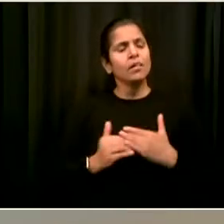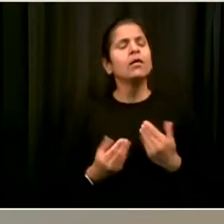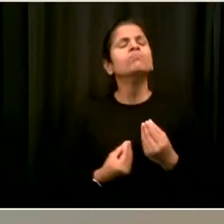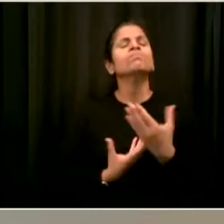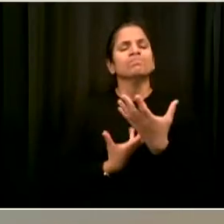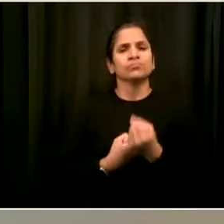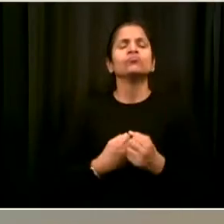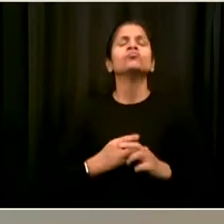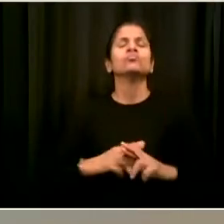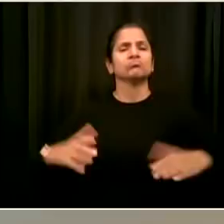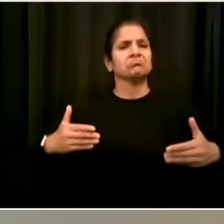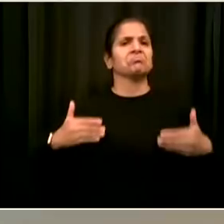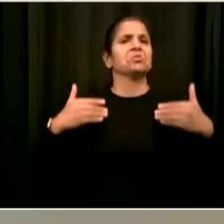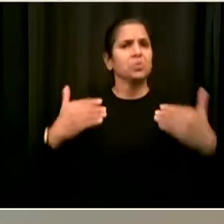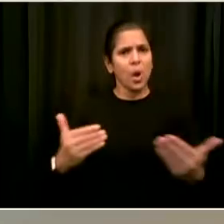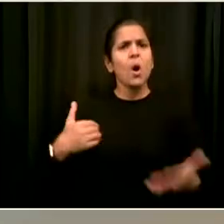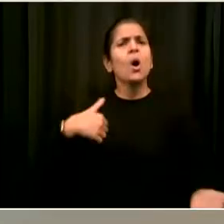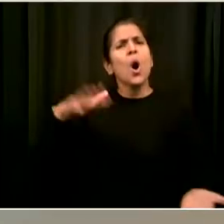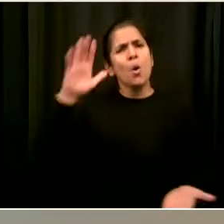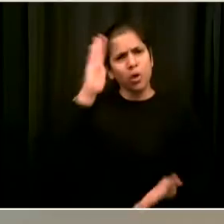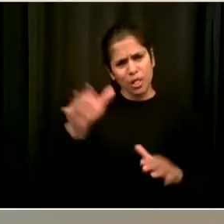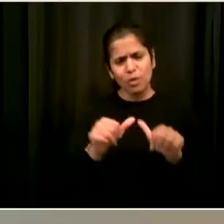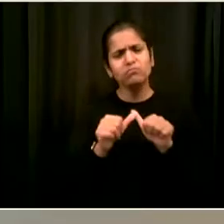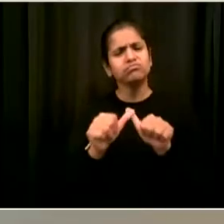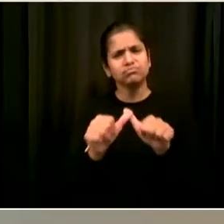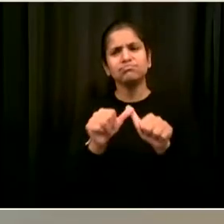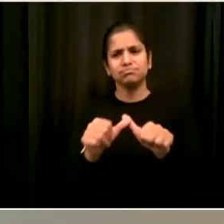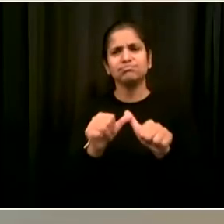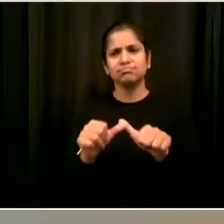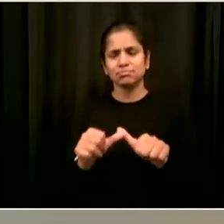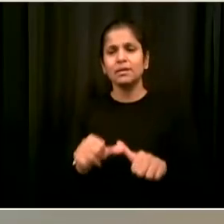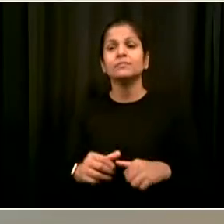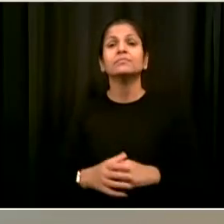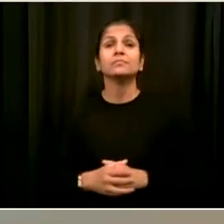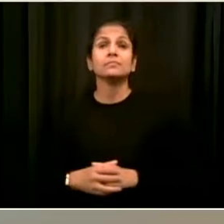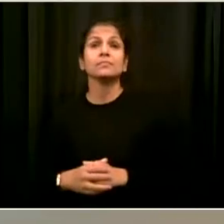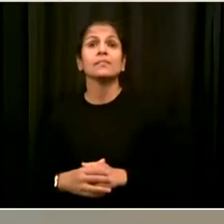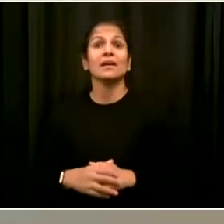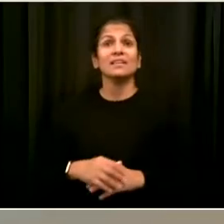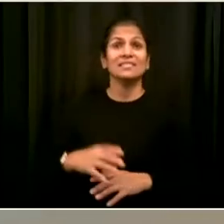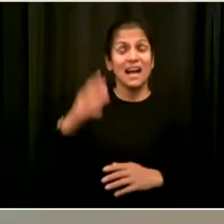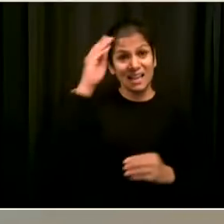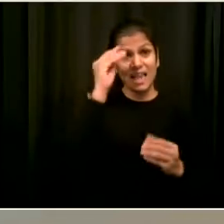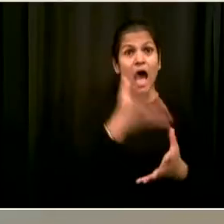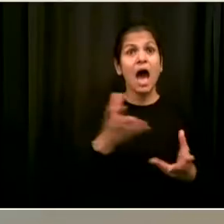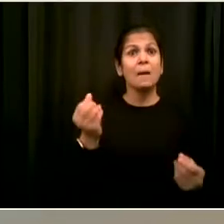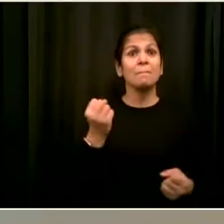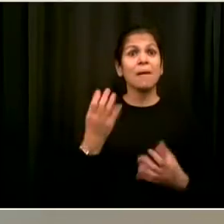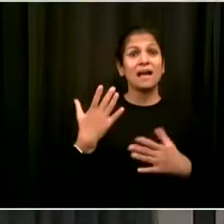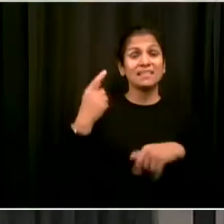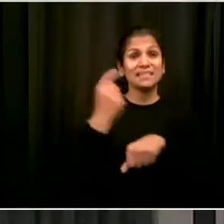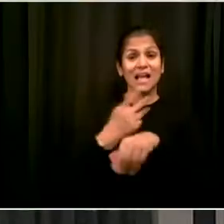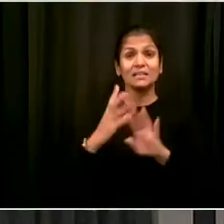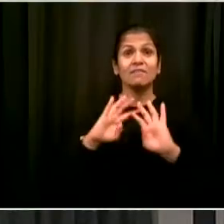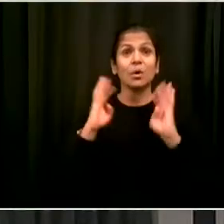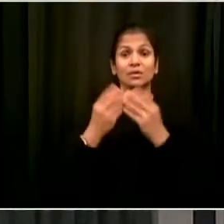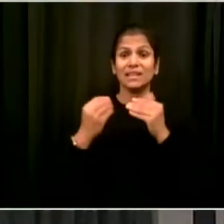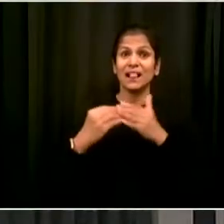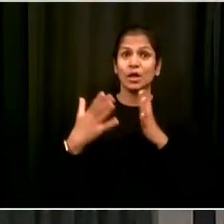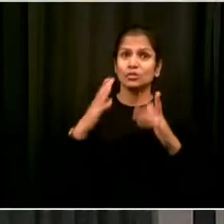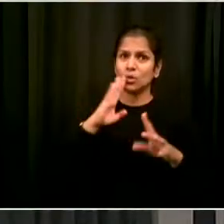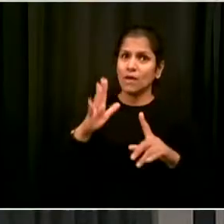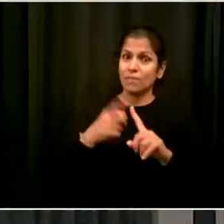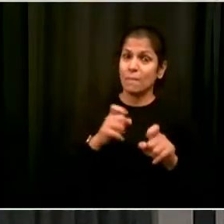the leaders across the task force, many of whom come from the communities that were most impacted, will be at the forefront of that. Excellent. Thank you. Go